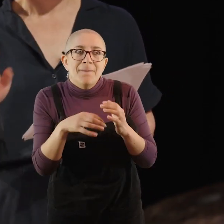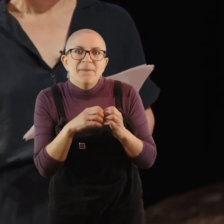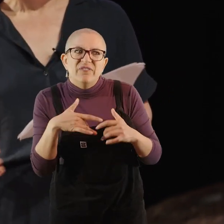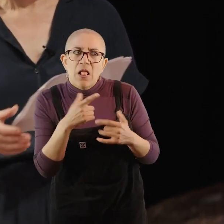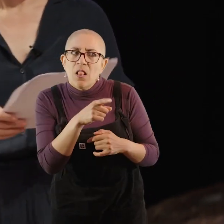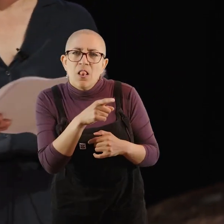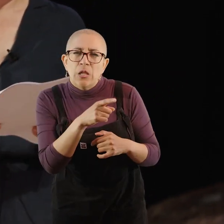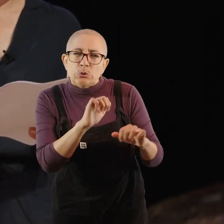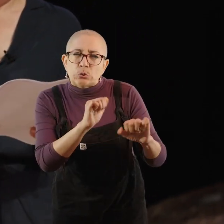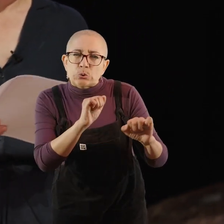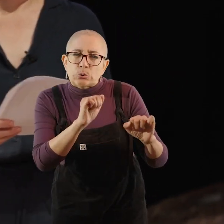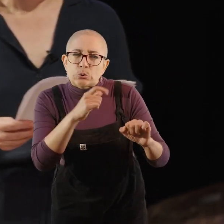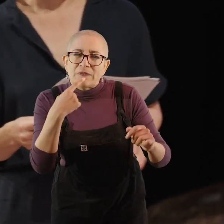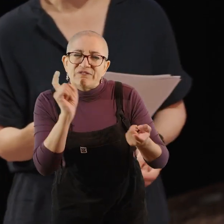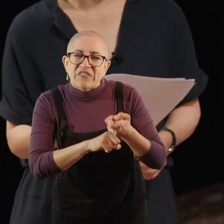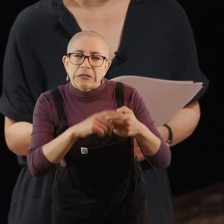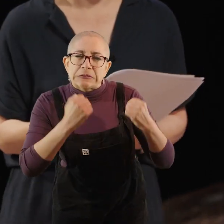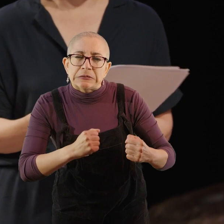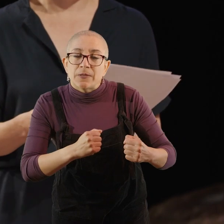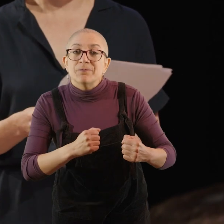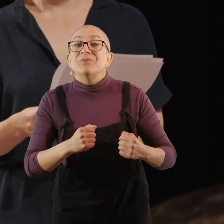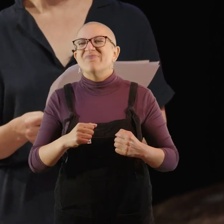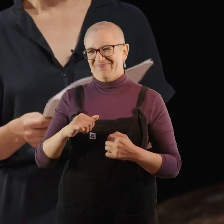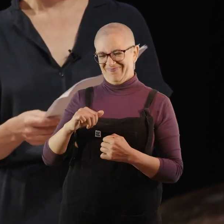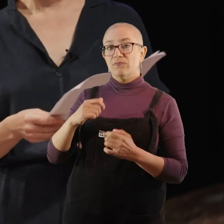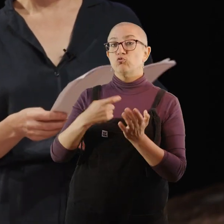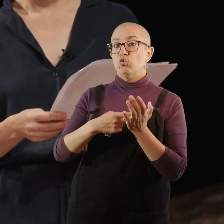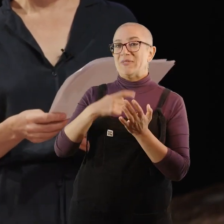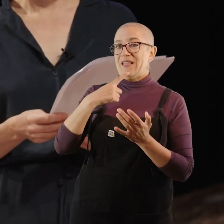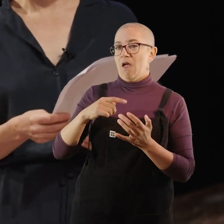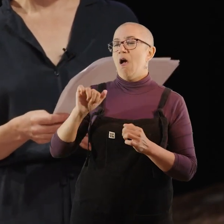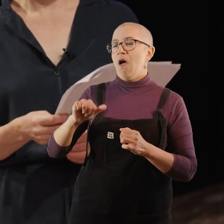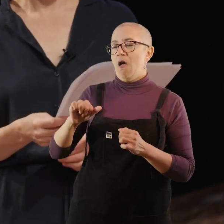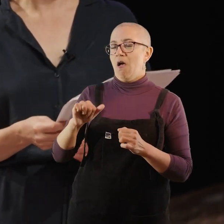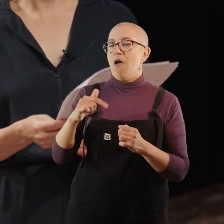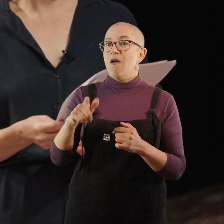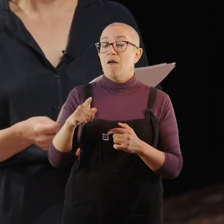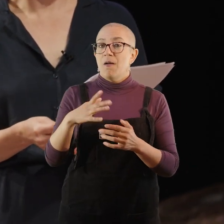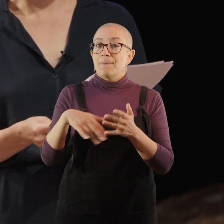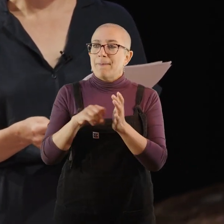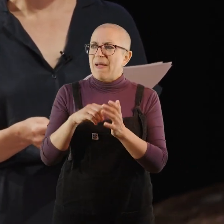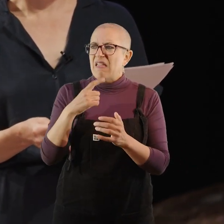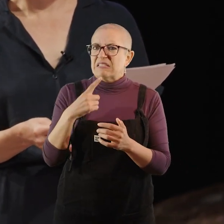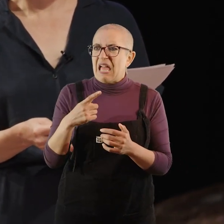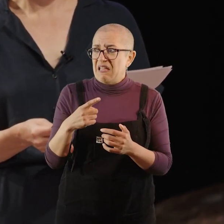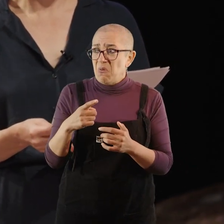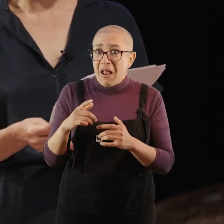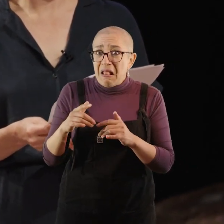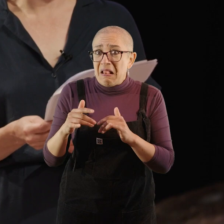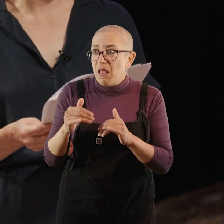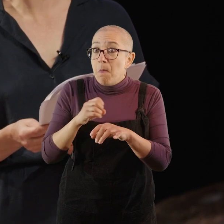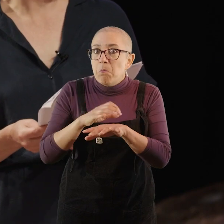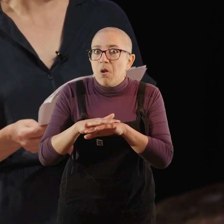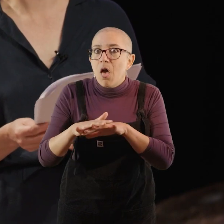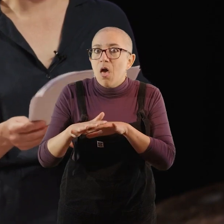yet. Yeah. From that point, it's maybe still. And then even still, Macbeth again questions, will it not be received when we have marked with blood? He